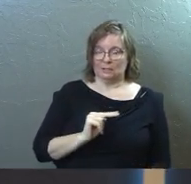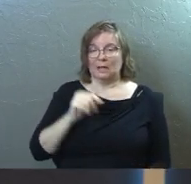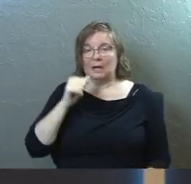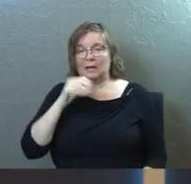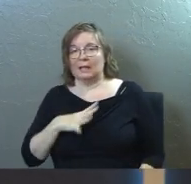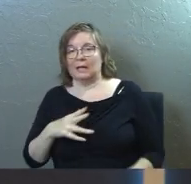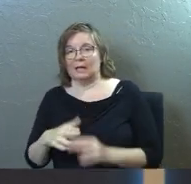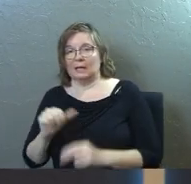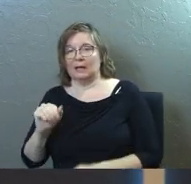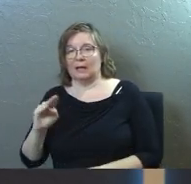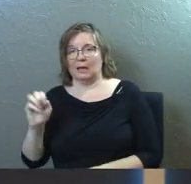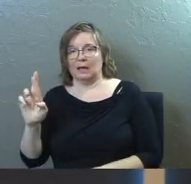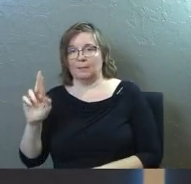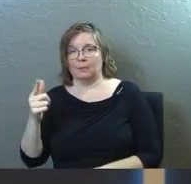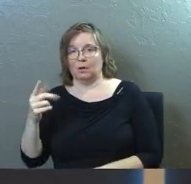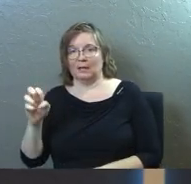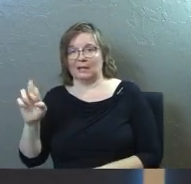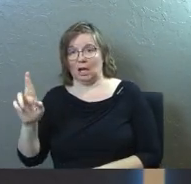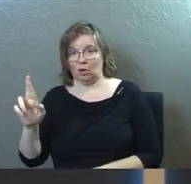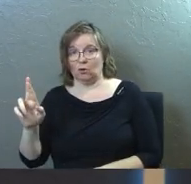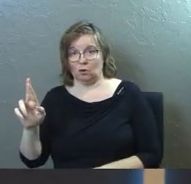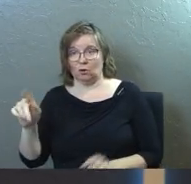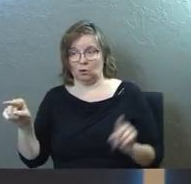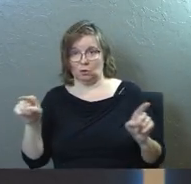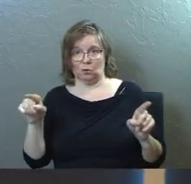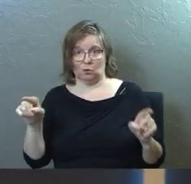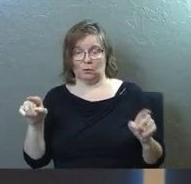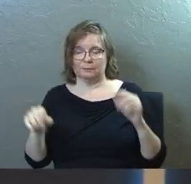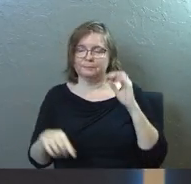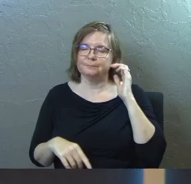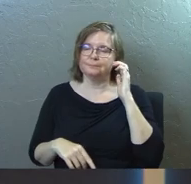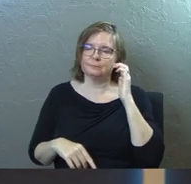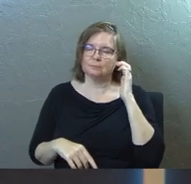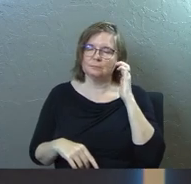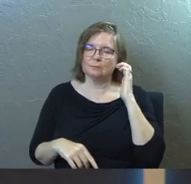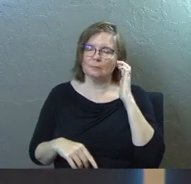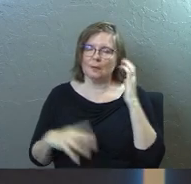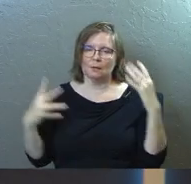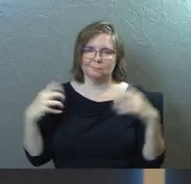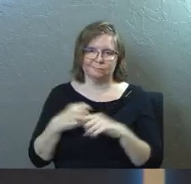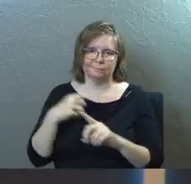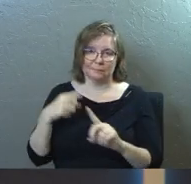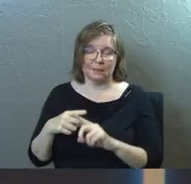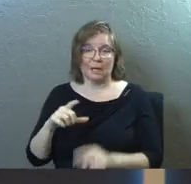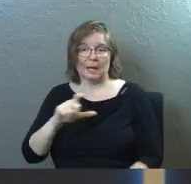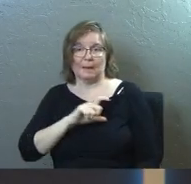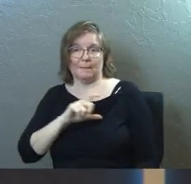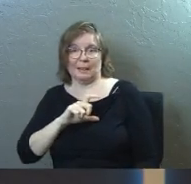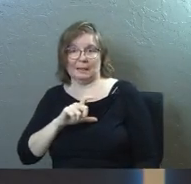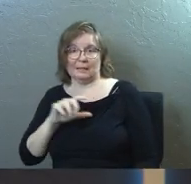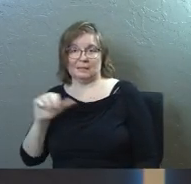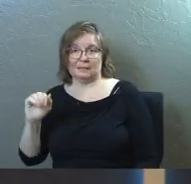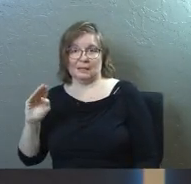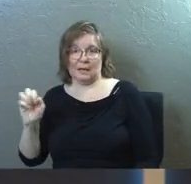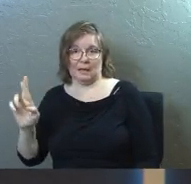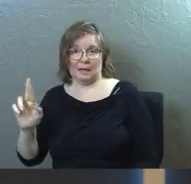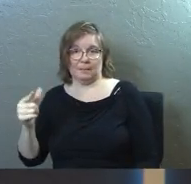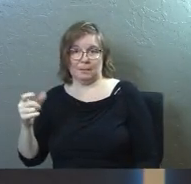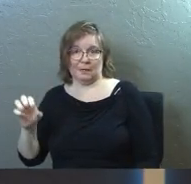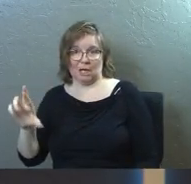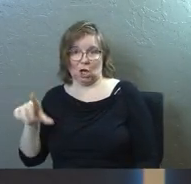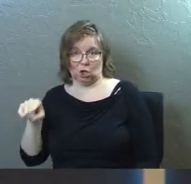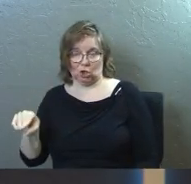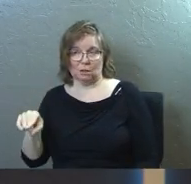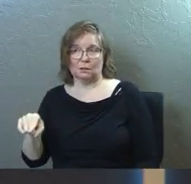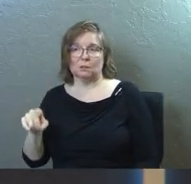Geyer. Some of you may notice it by the names, but long story short, there was a police officer, Miss Amber Geyer. And